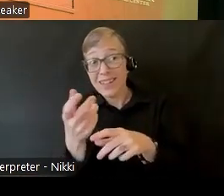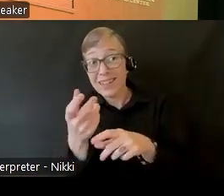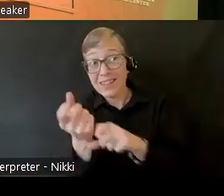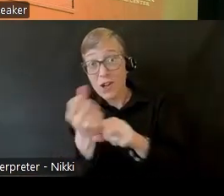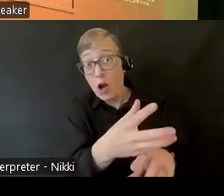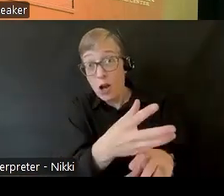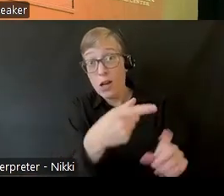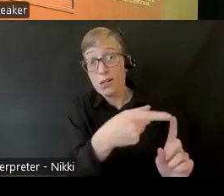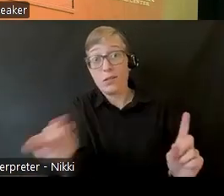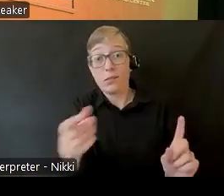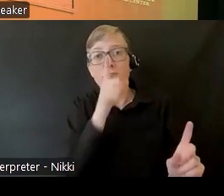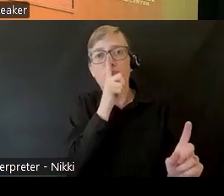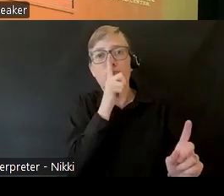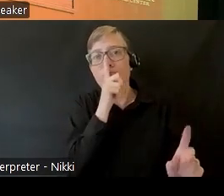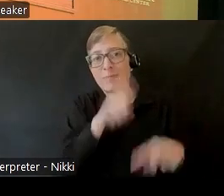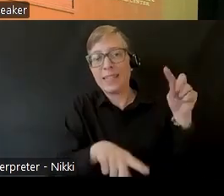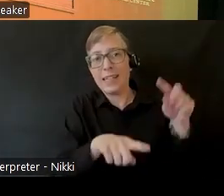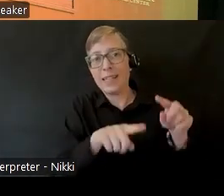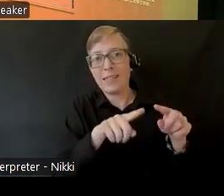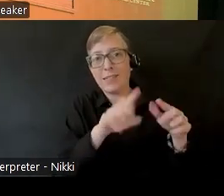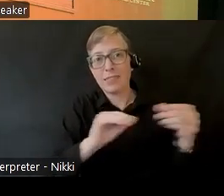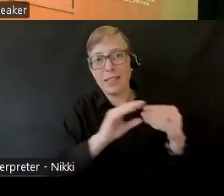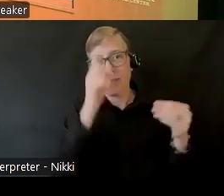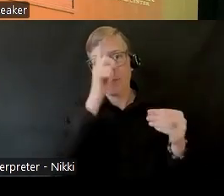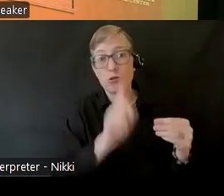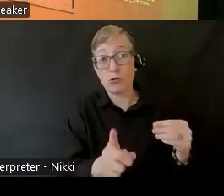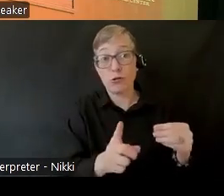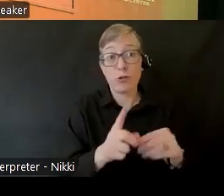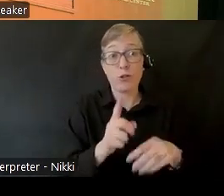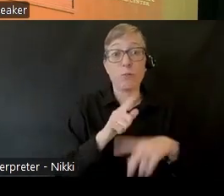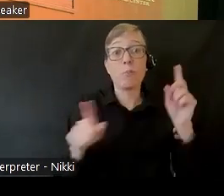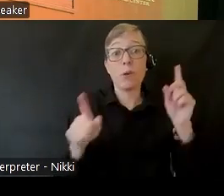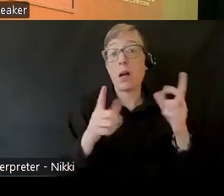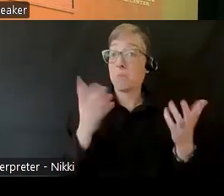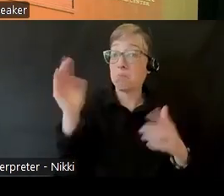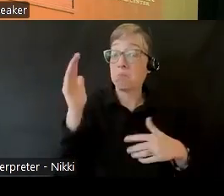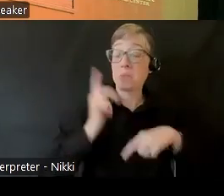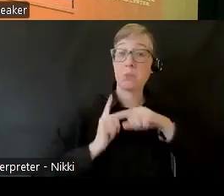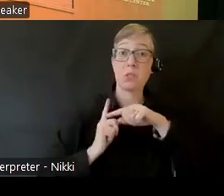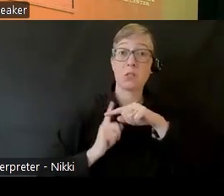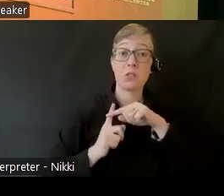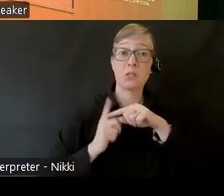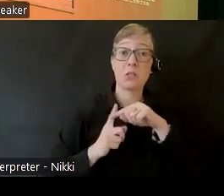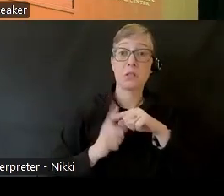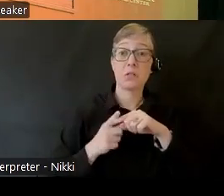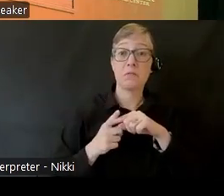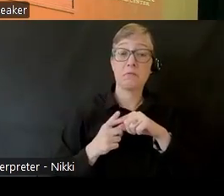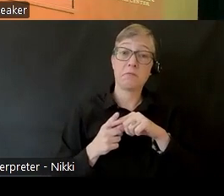of the challenges that I talked about. But again, these are very promising, at least initial